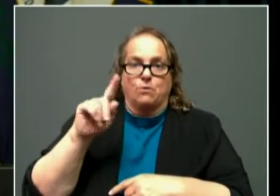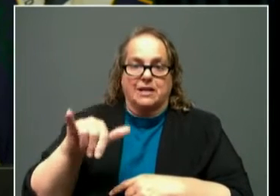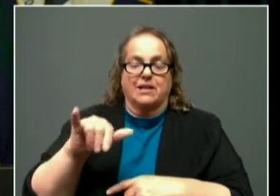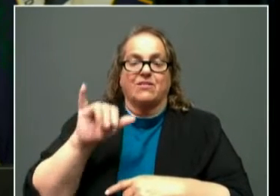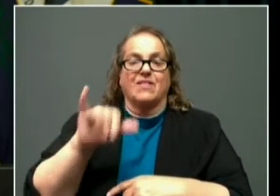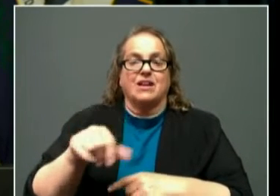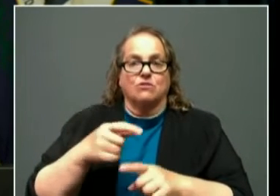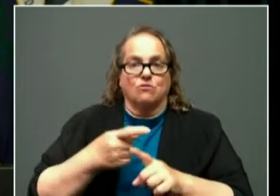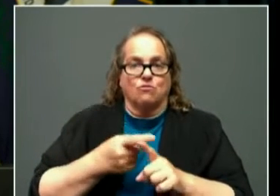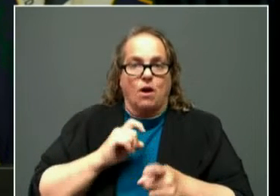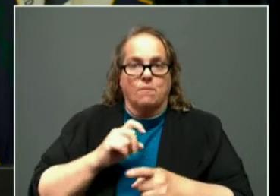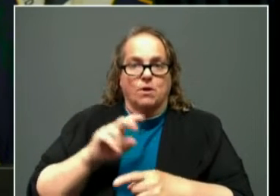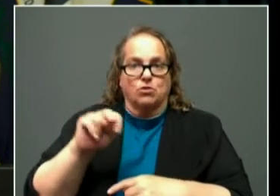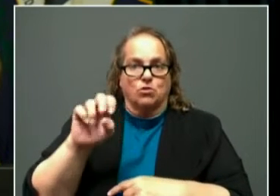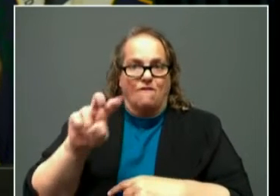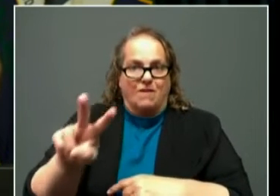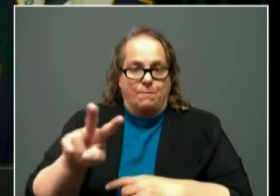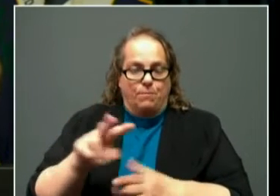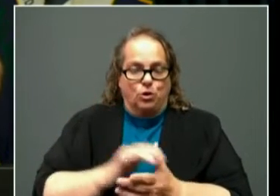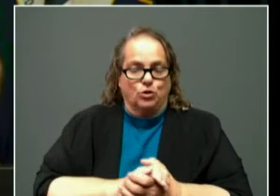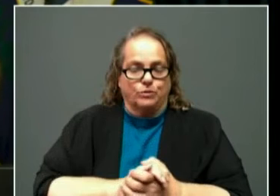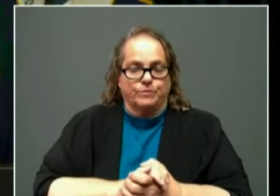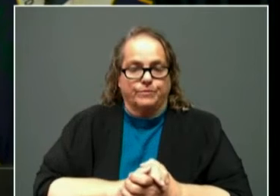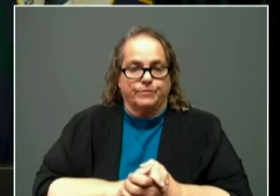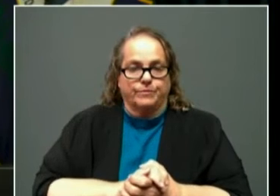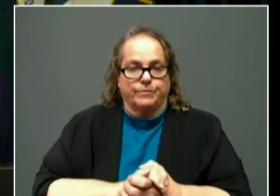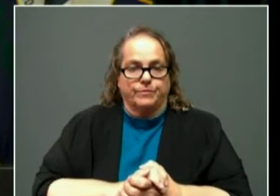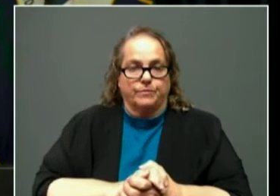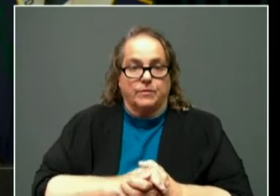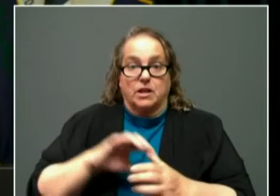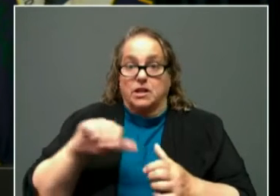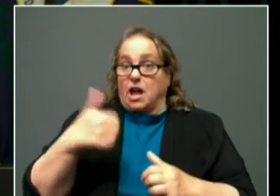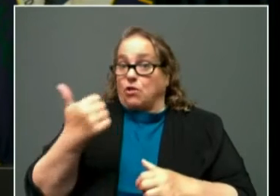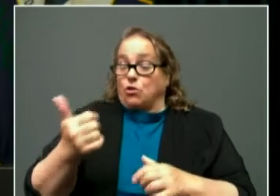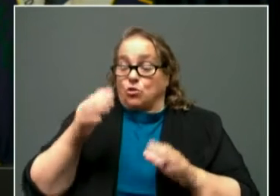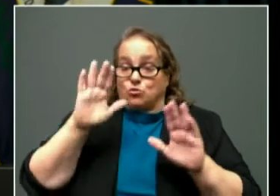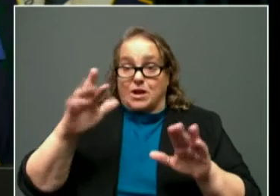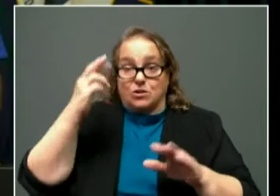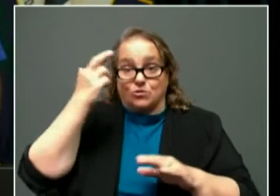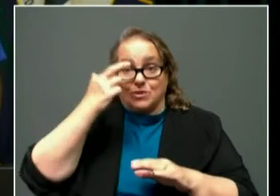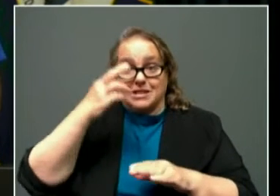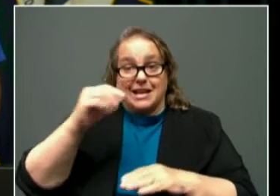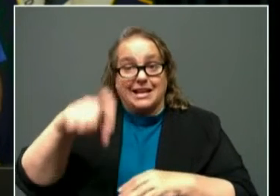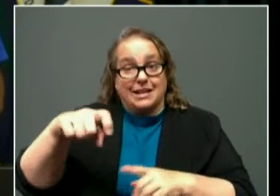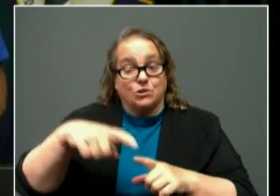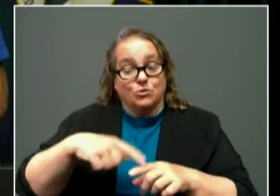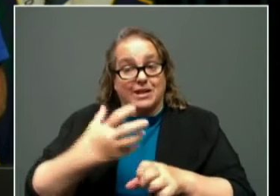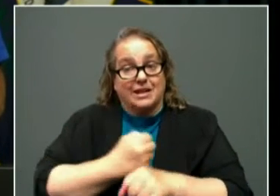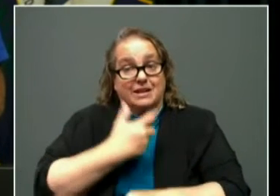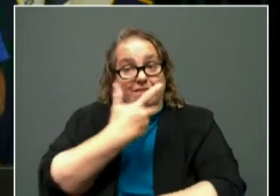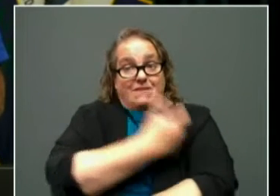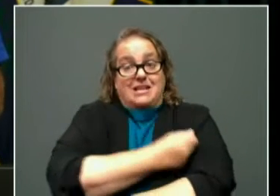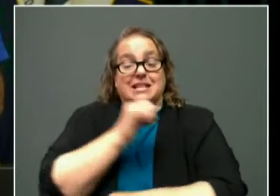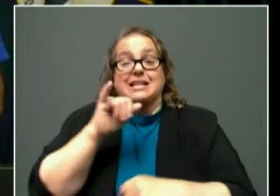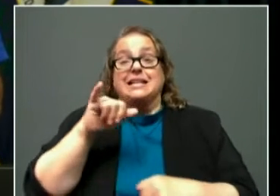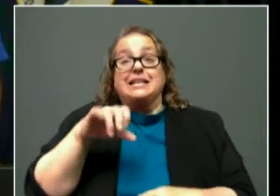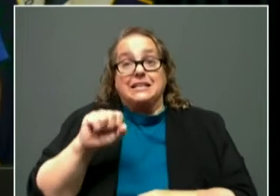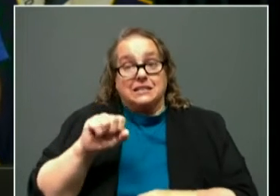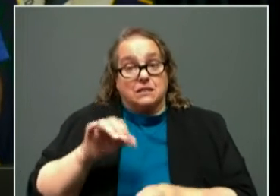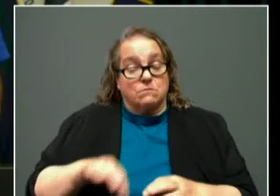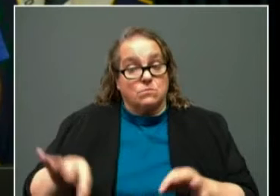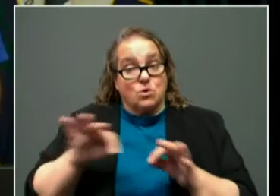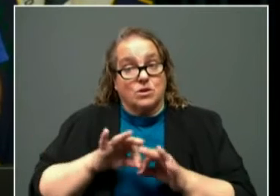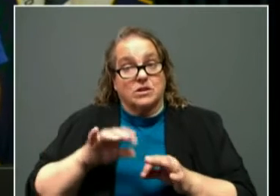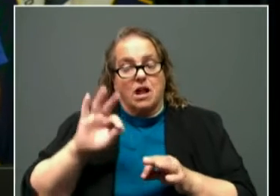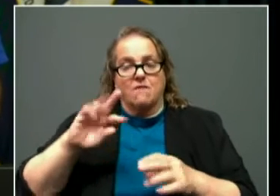a November. Another great reason and need to get vaccinated is the variants of